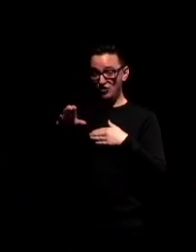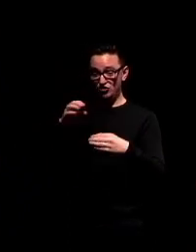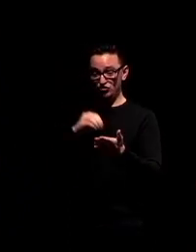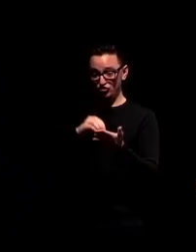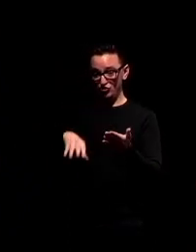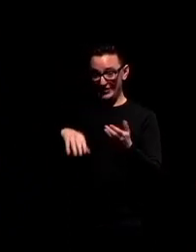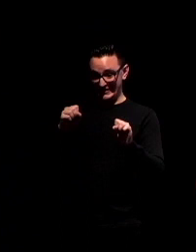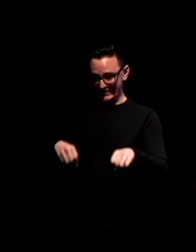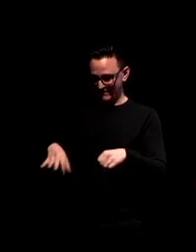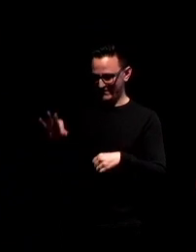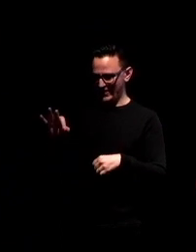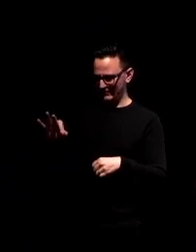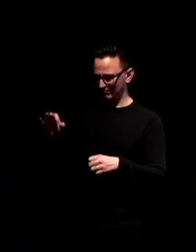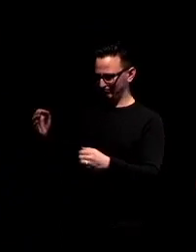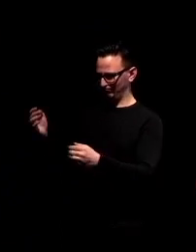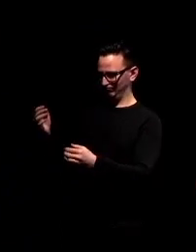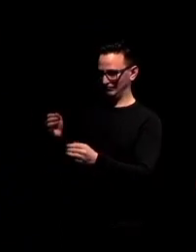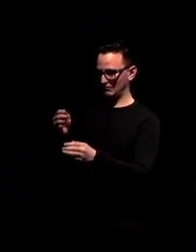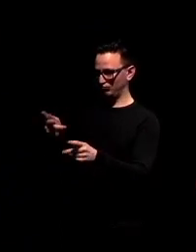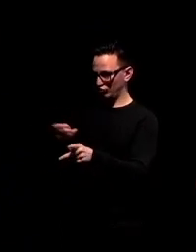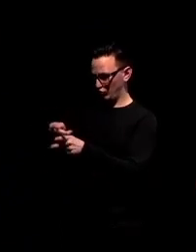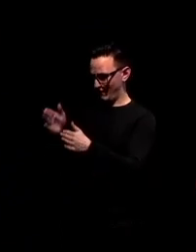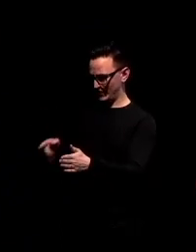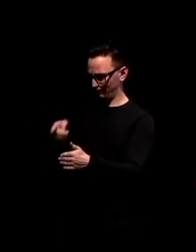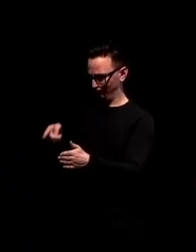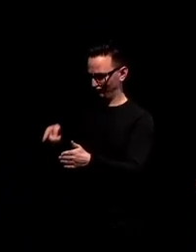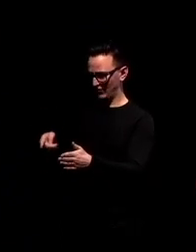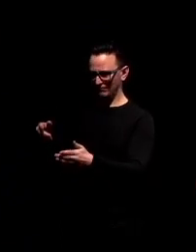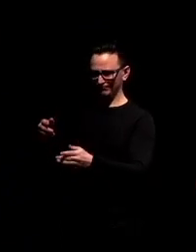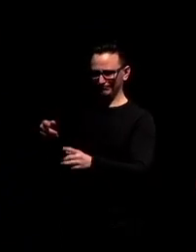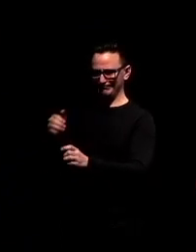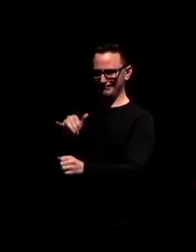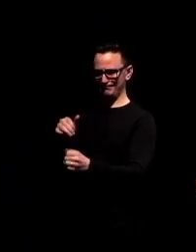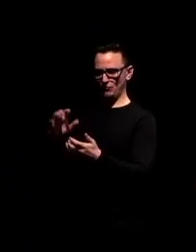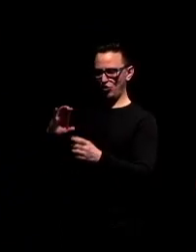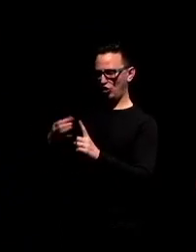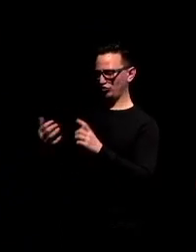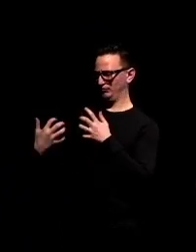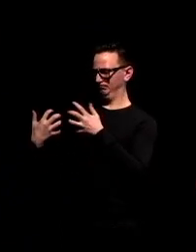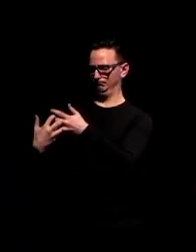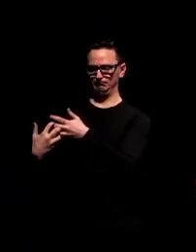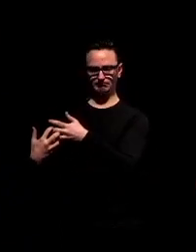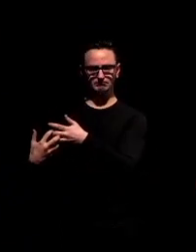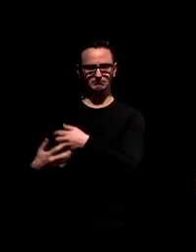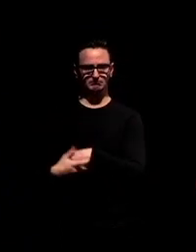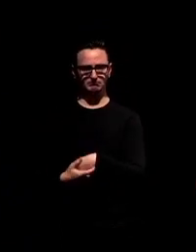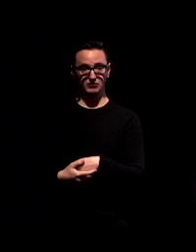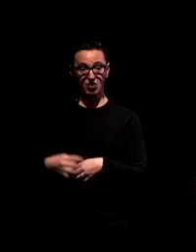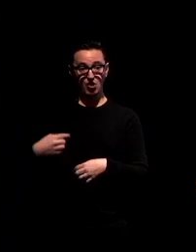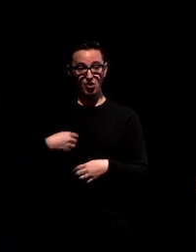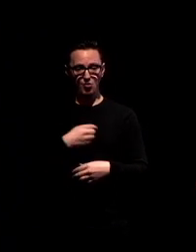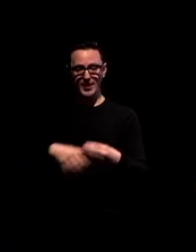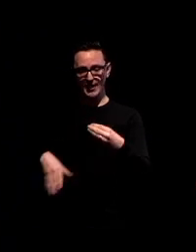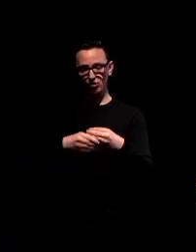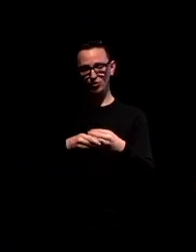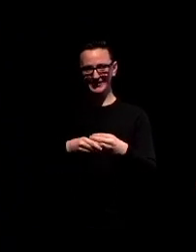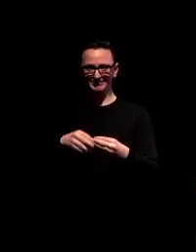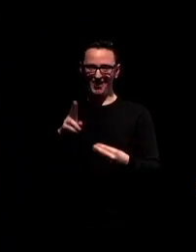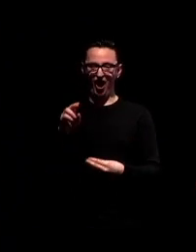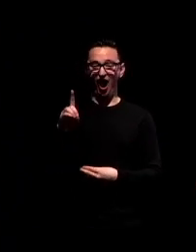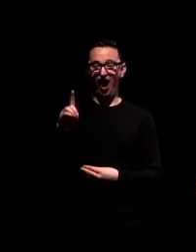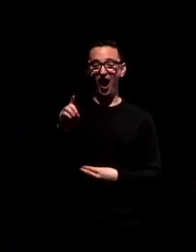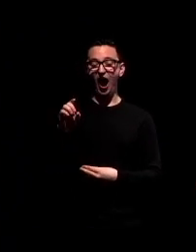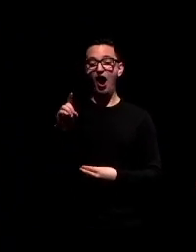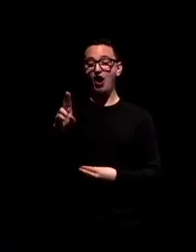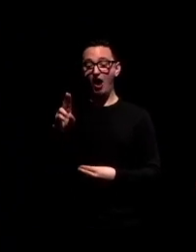their race or culture, and it was a very diverse group. So I thought that was a great way to go. And we also included underrepresented, which includes